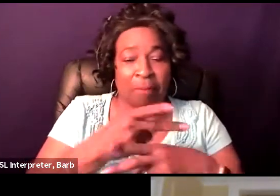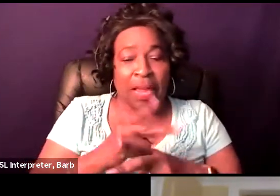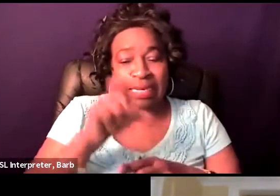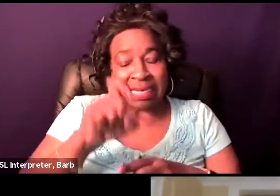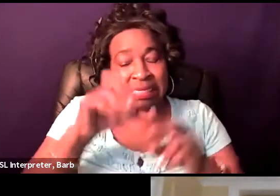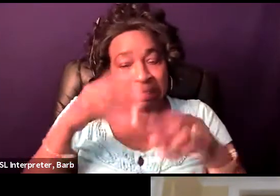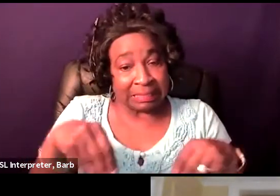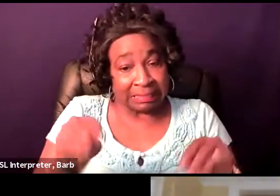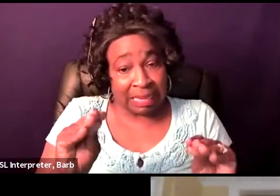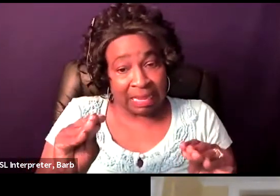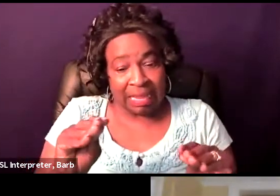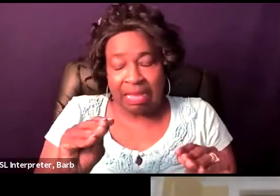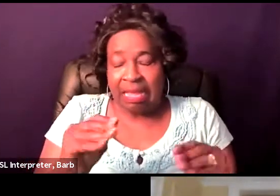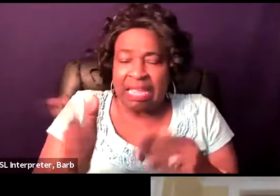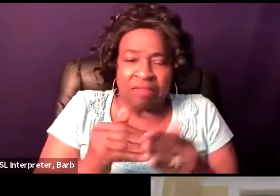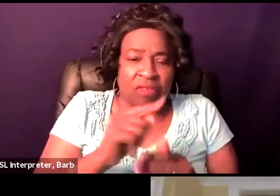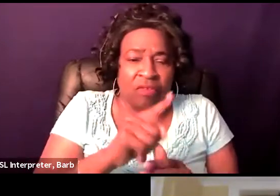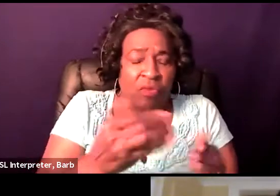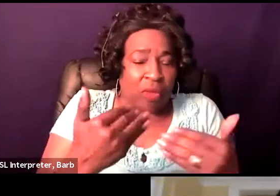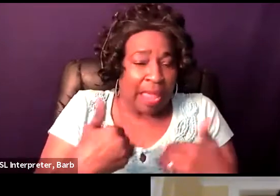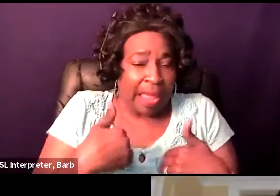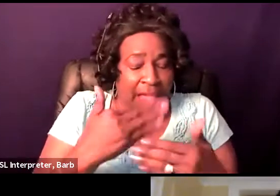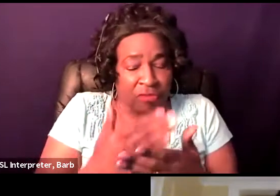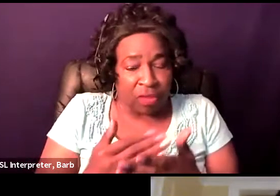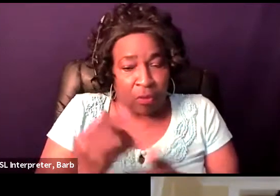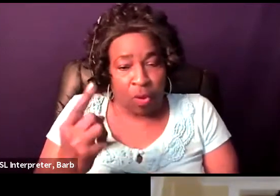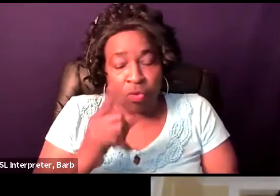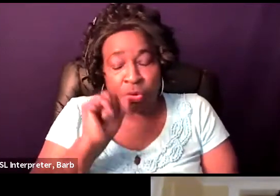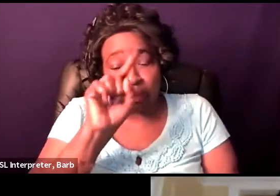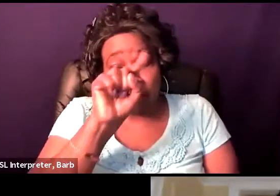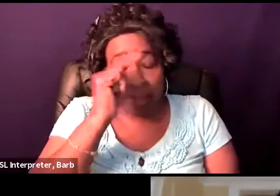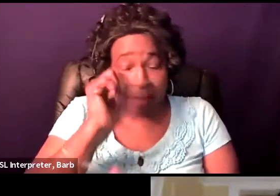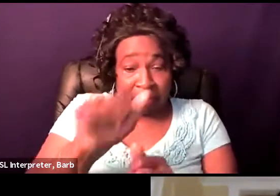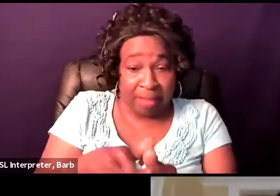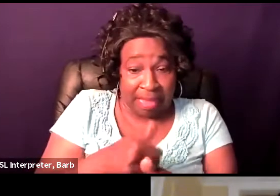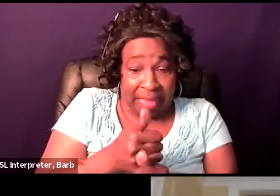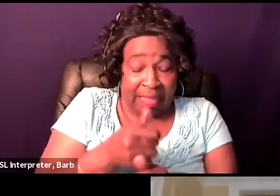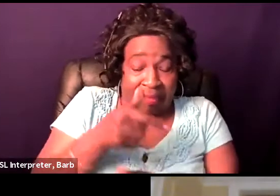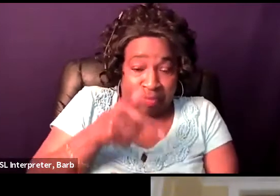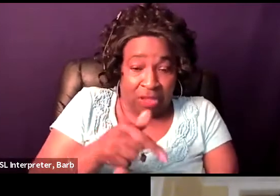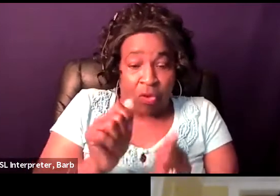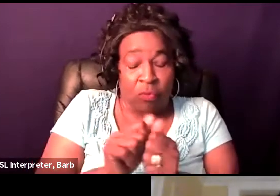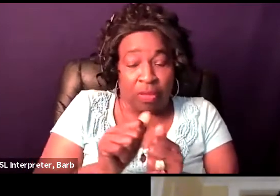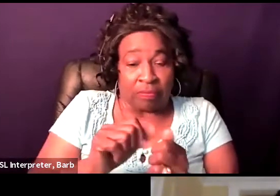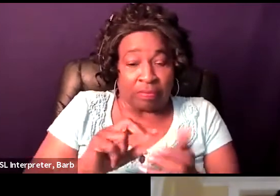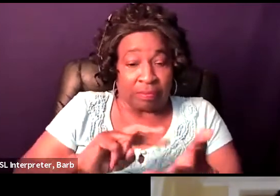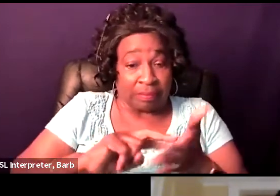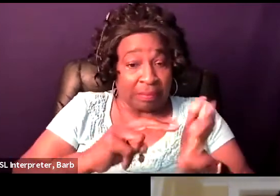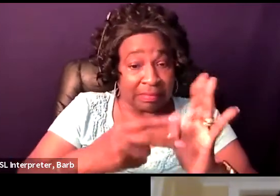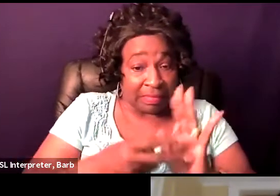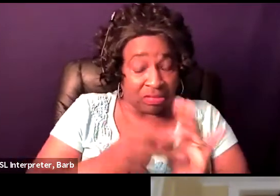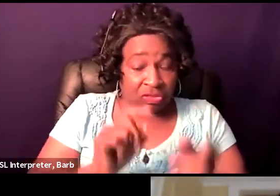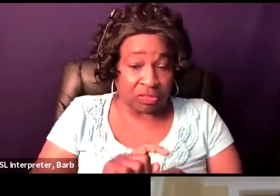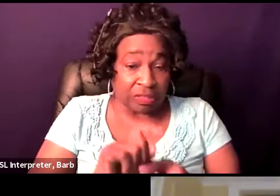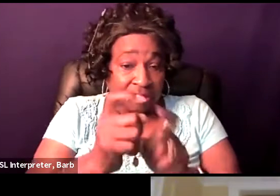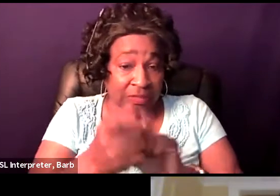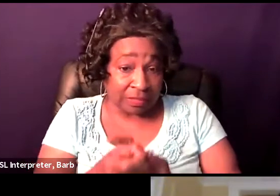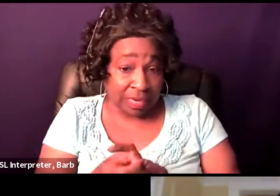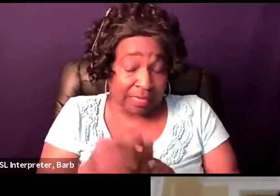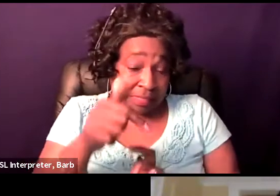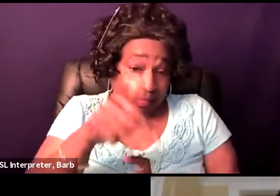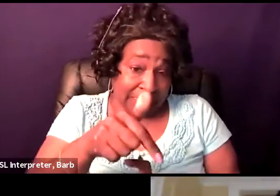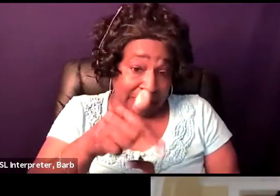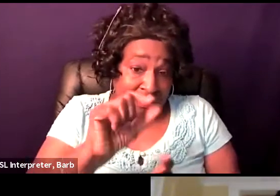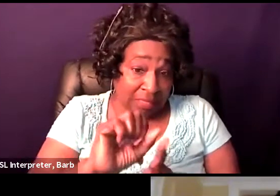So even if you have someone who's Black behind the screen with the intention to change up the status